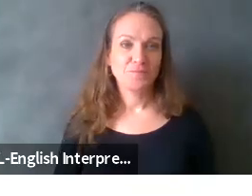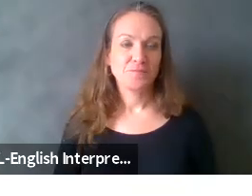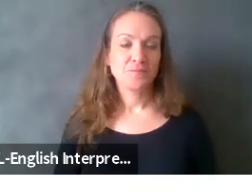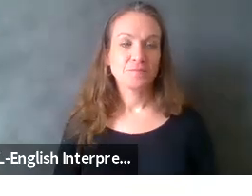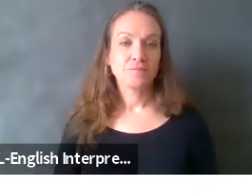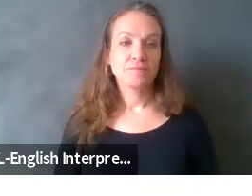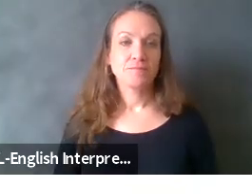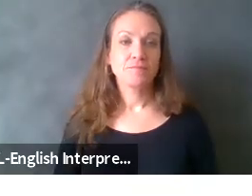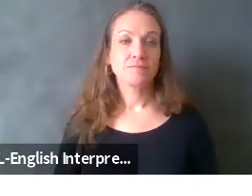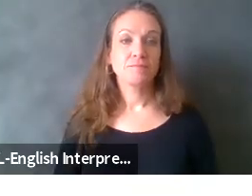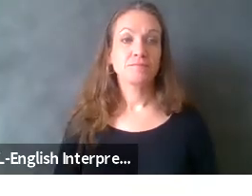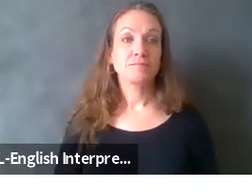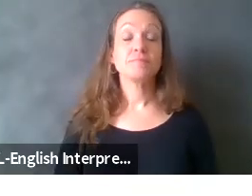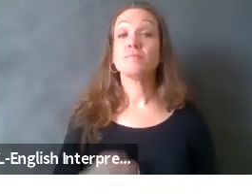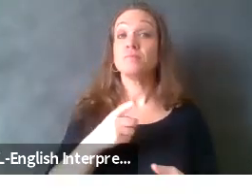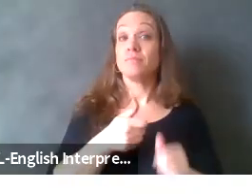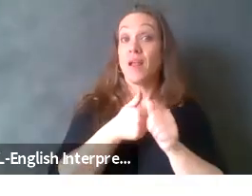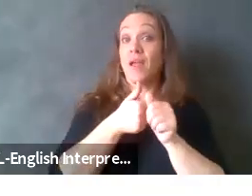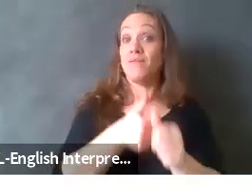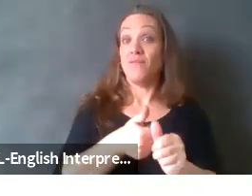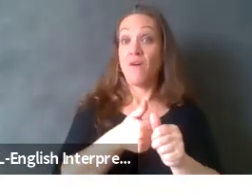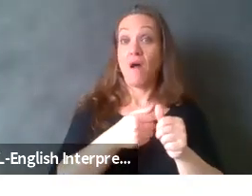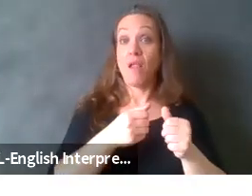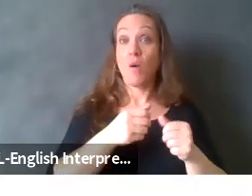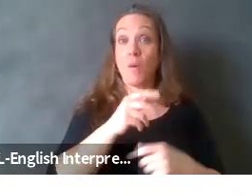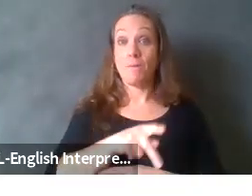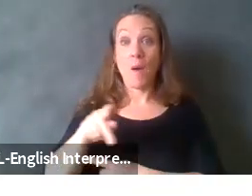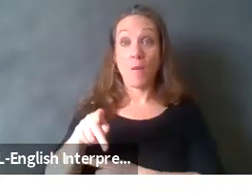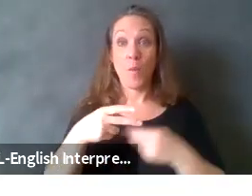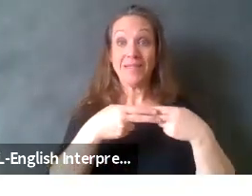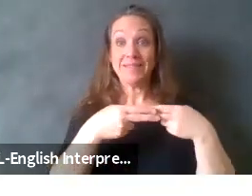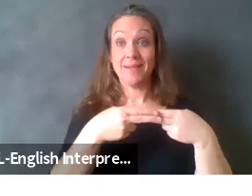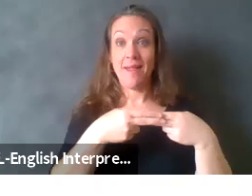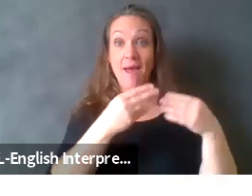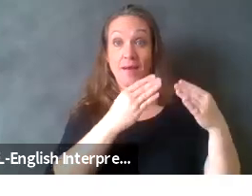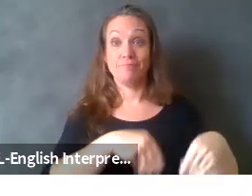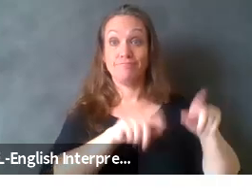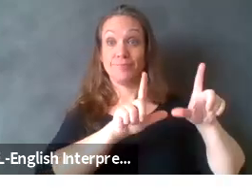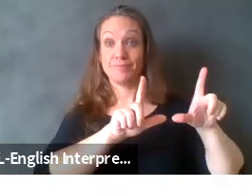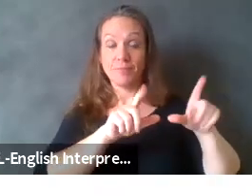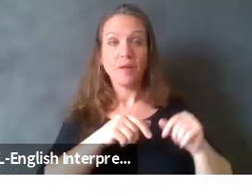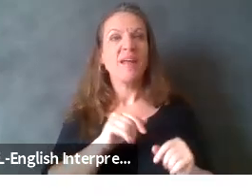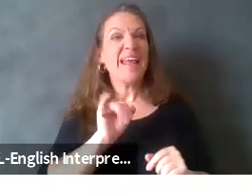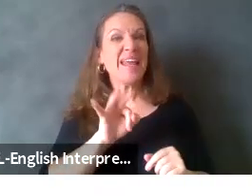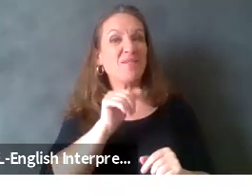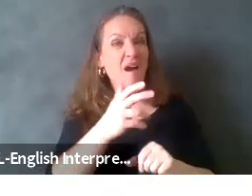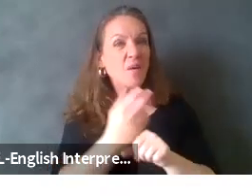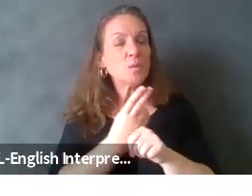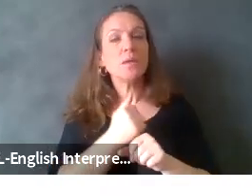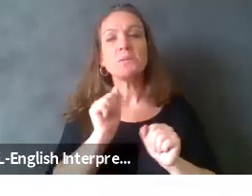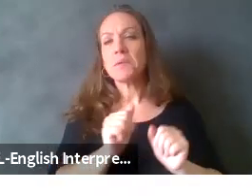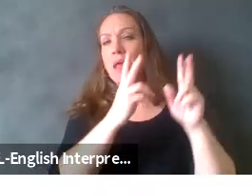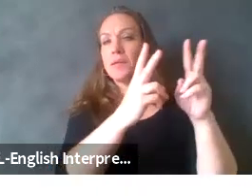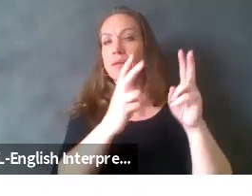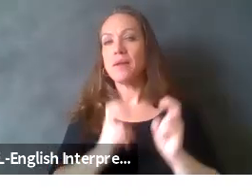You can follow along the webinar platform with the slides. If you are not using the webinar platform, you can download a copy of